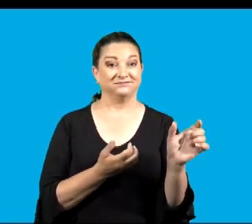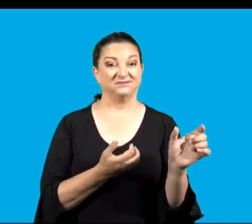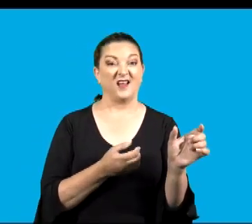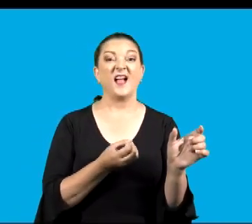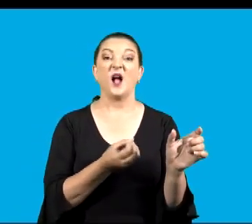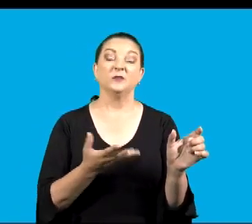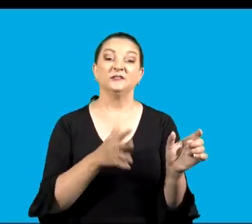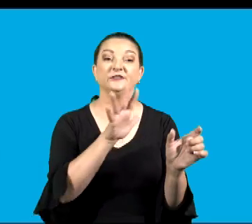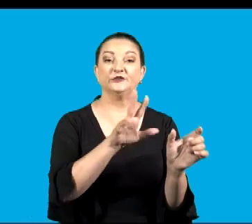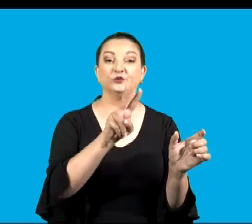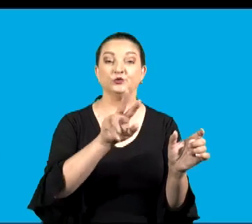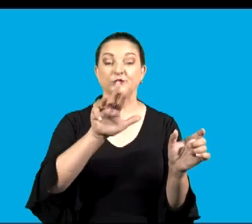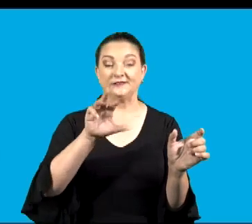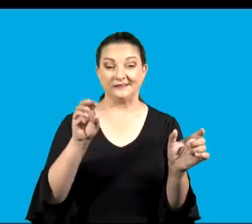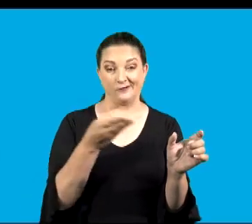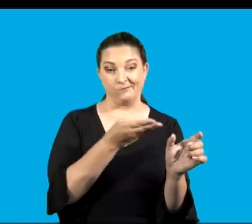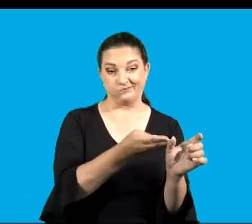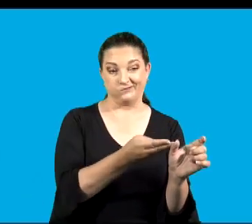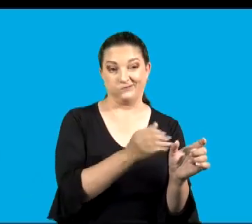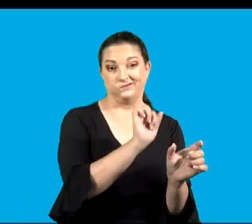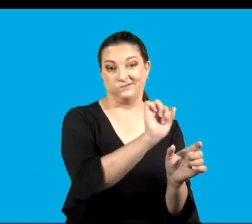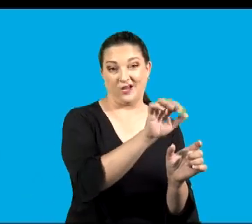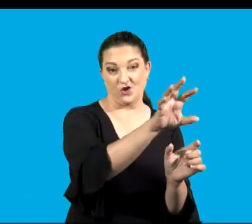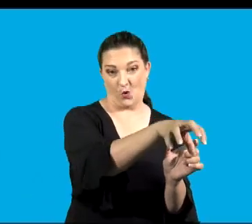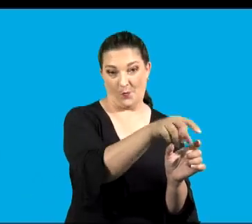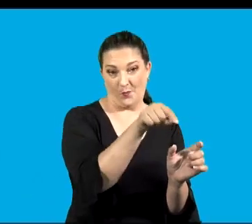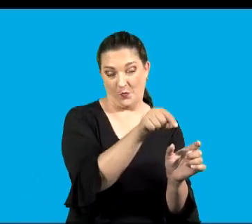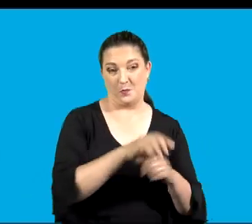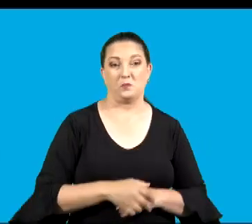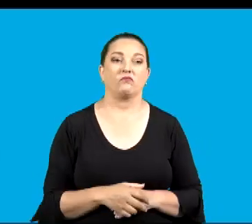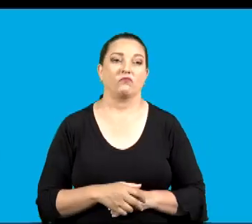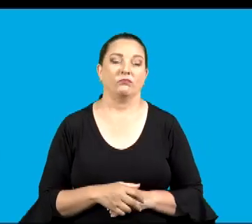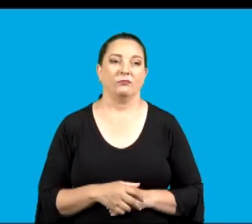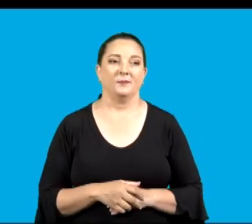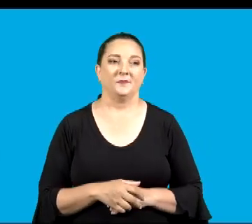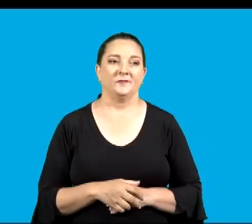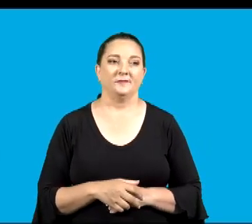is 52.9. All right, and then